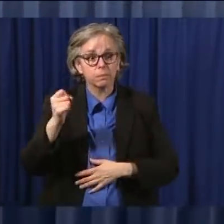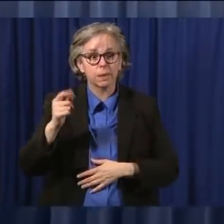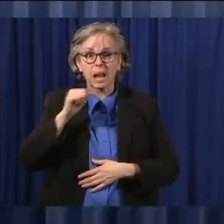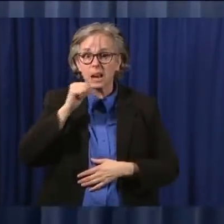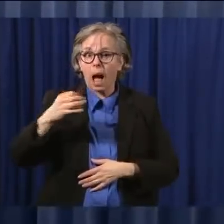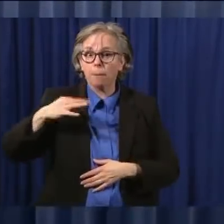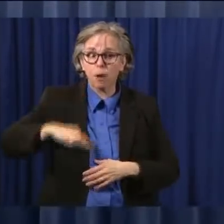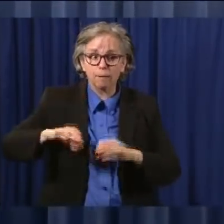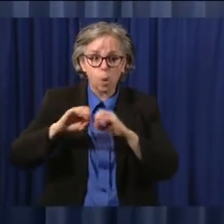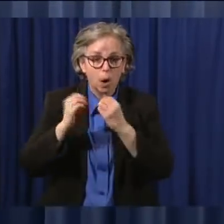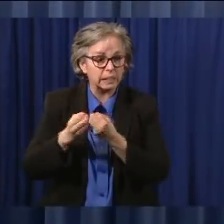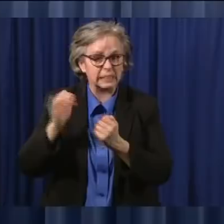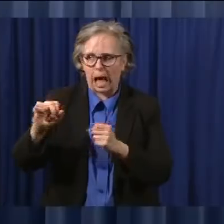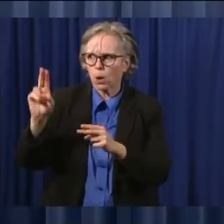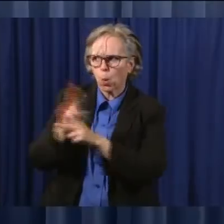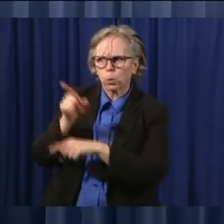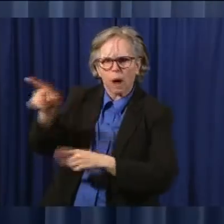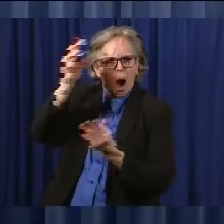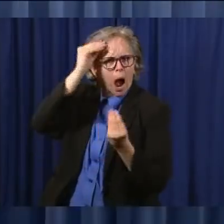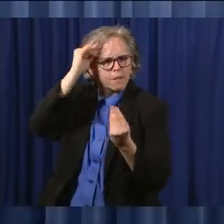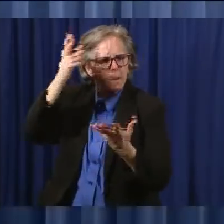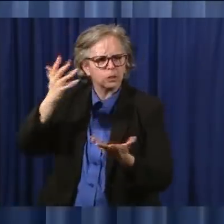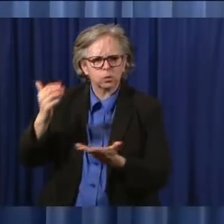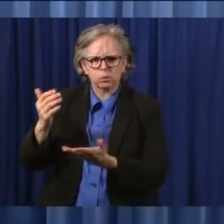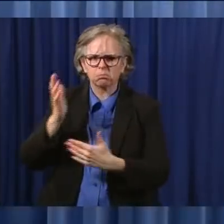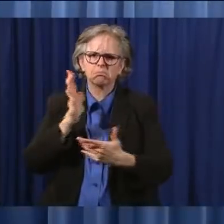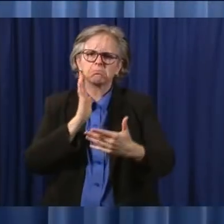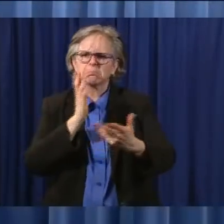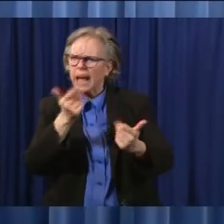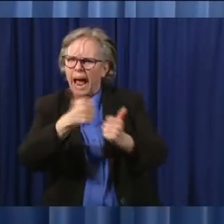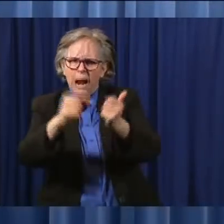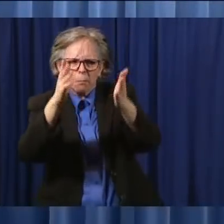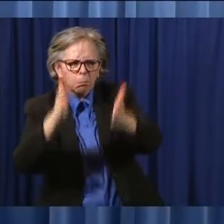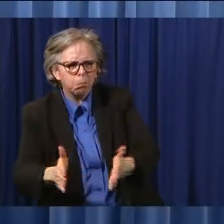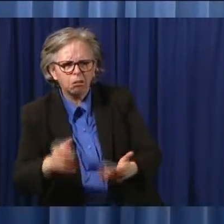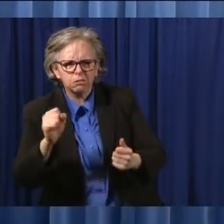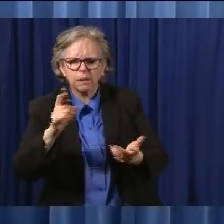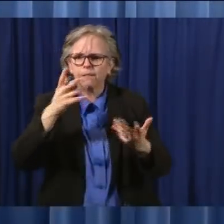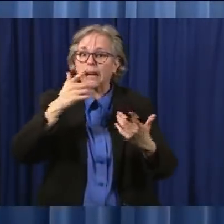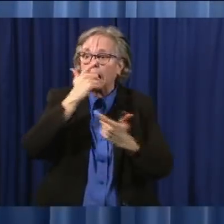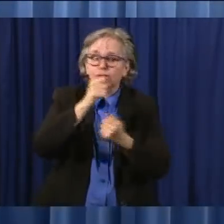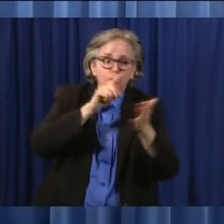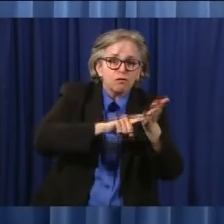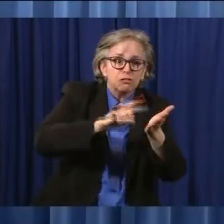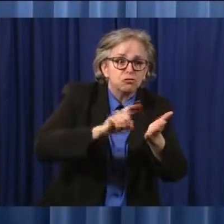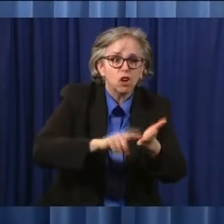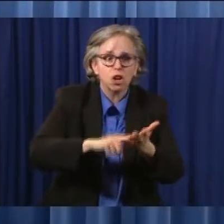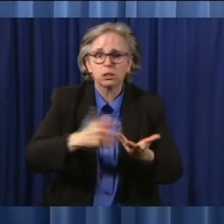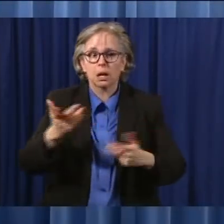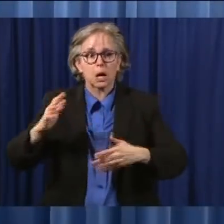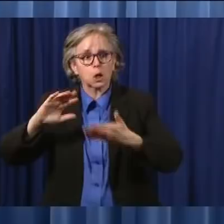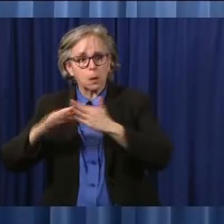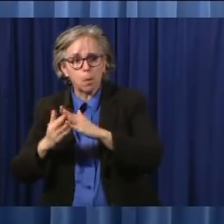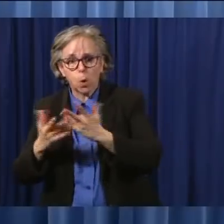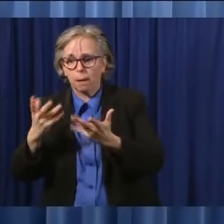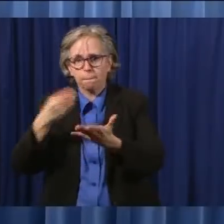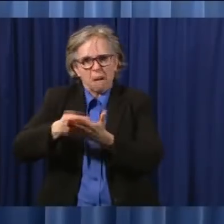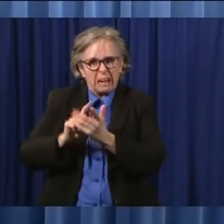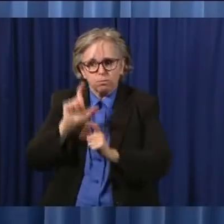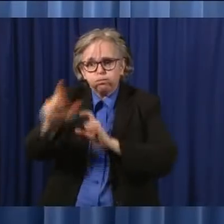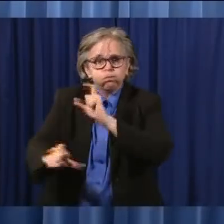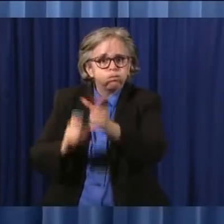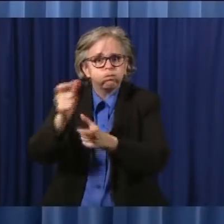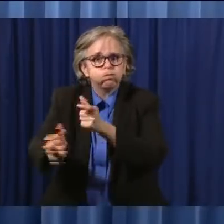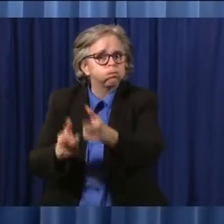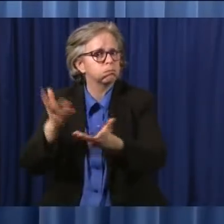used by average citizens, researchers, community philanthropic groups, nonprofits, others